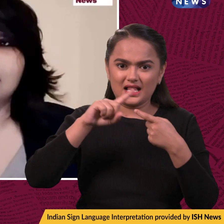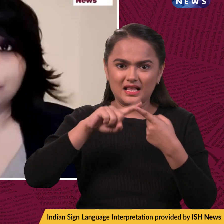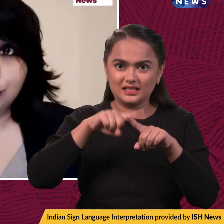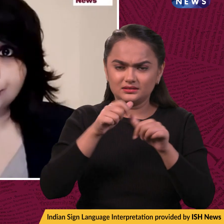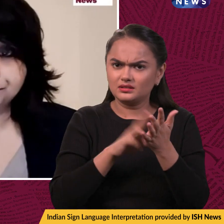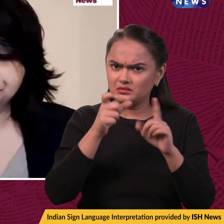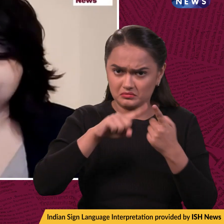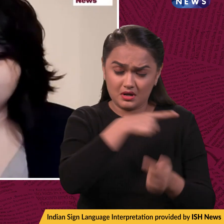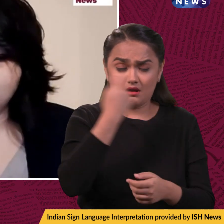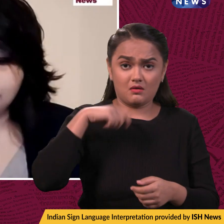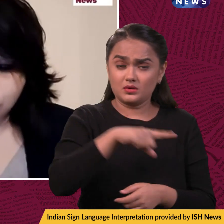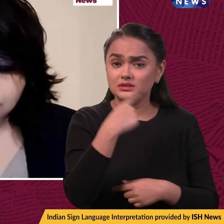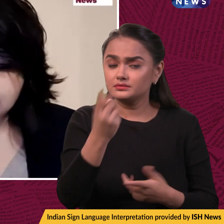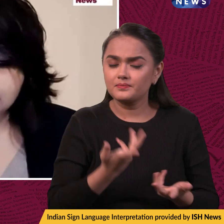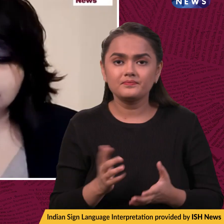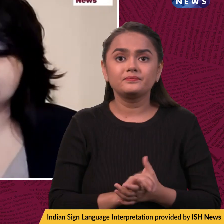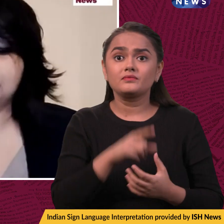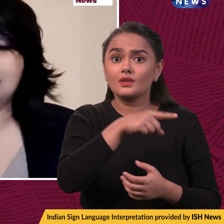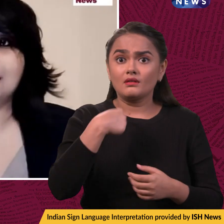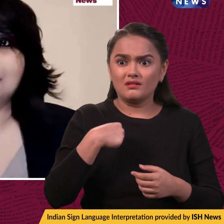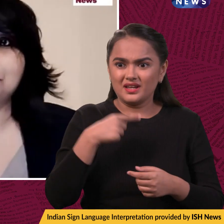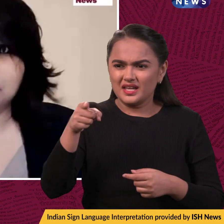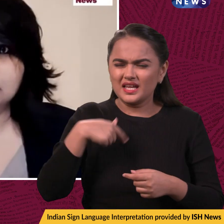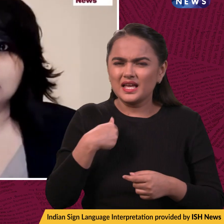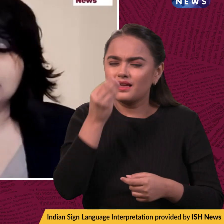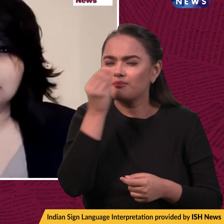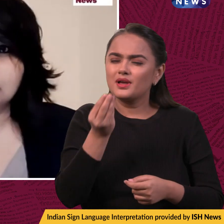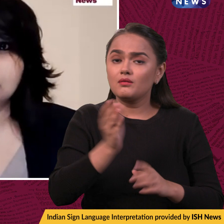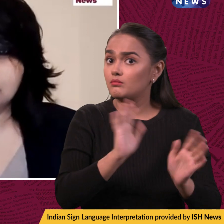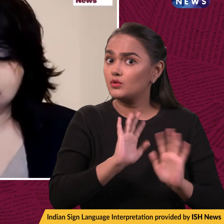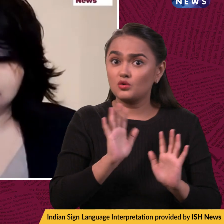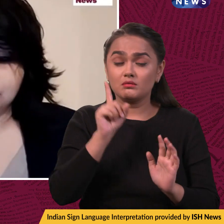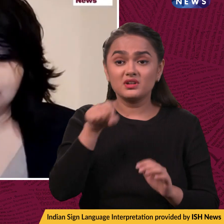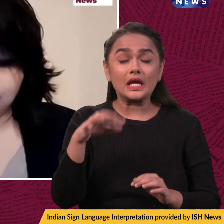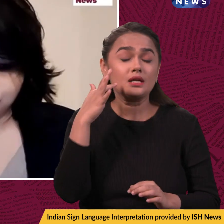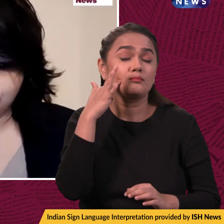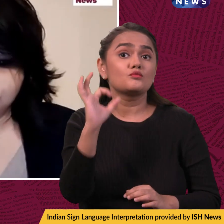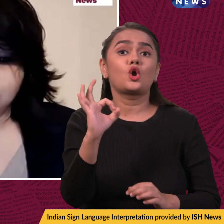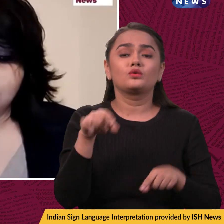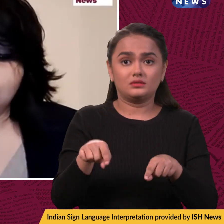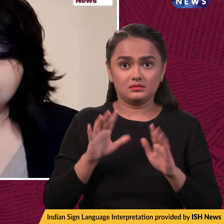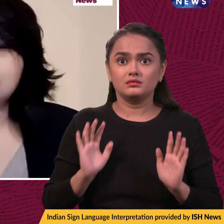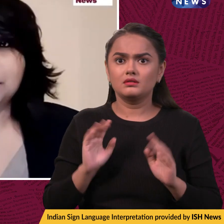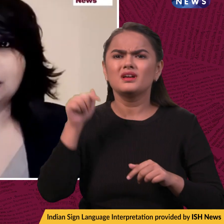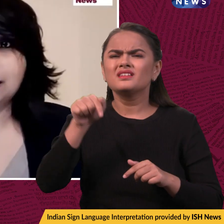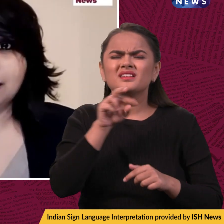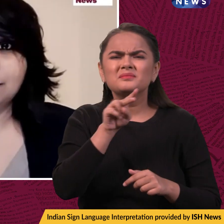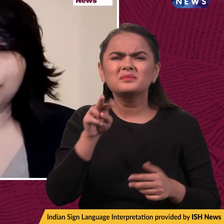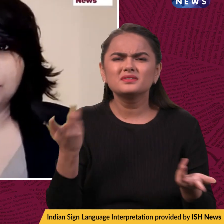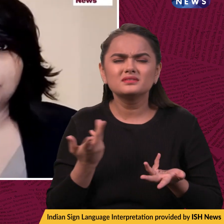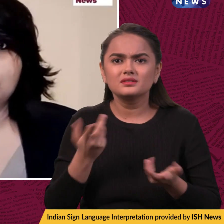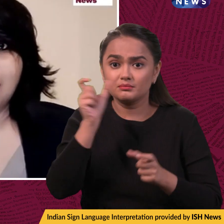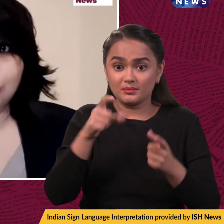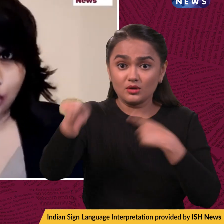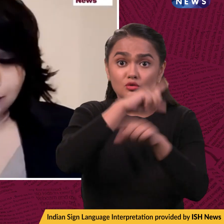said, and I quote, "We're not taking this step lightly, but it is necessary," end quote. What does this mean then